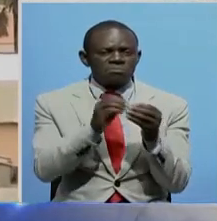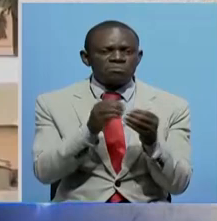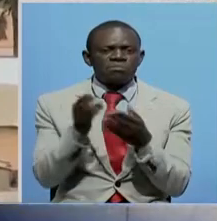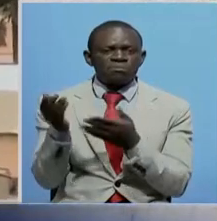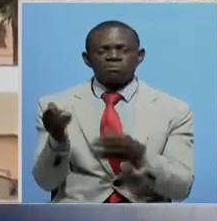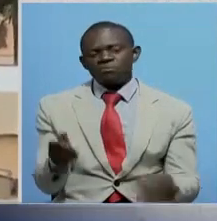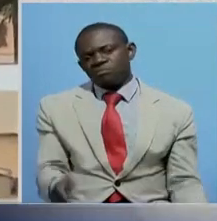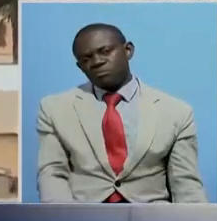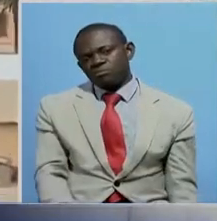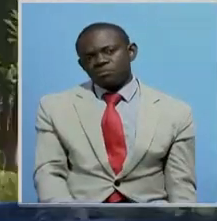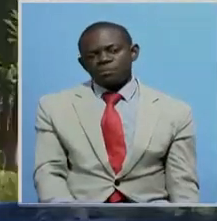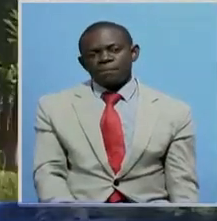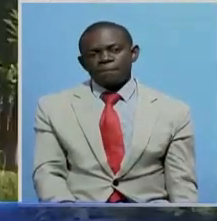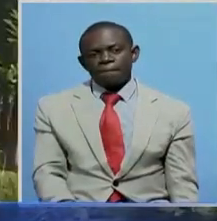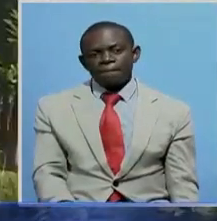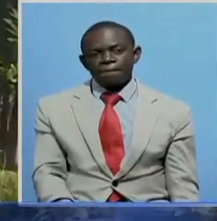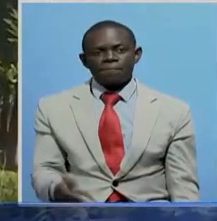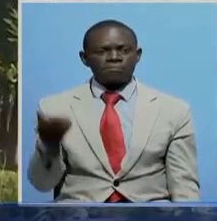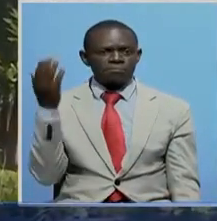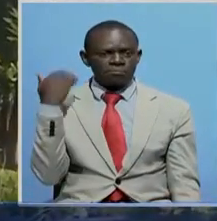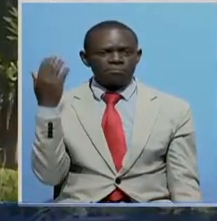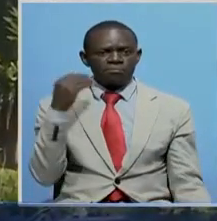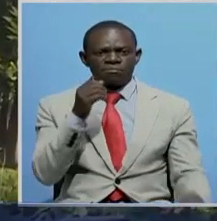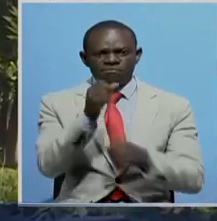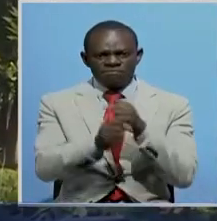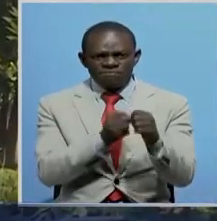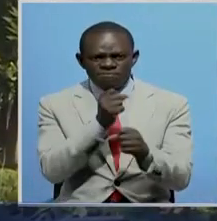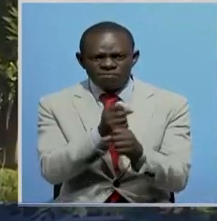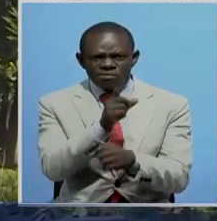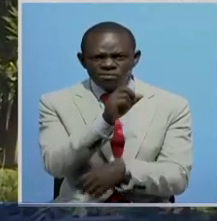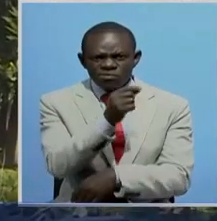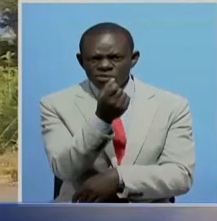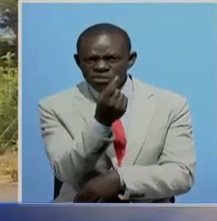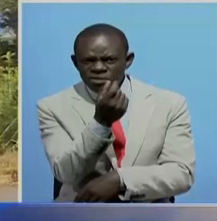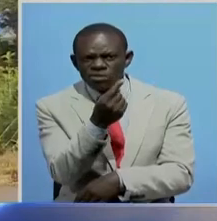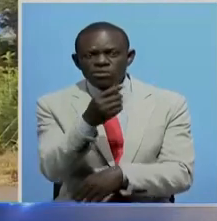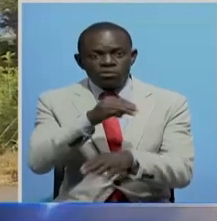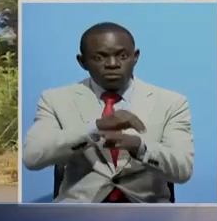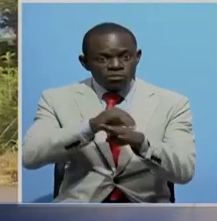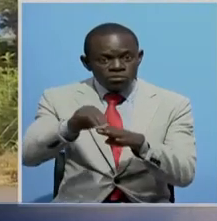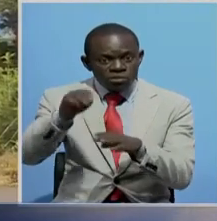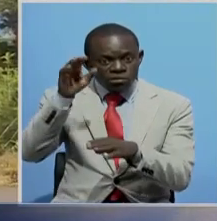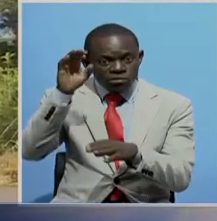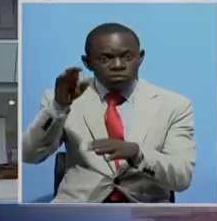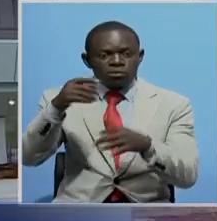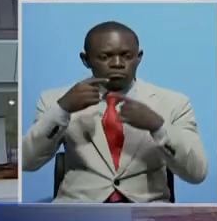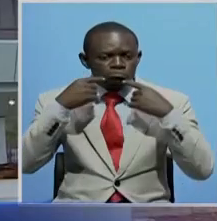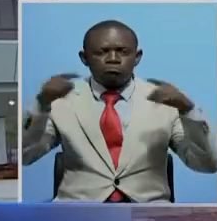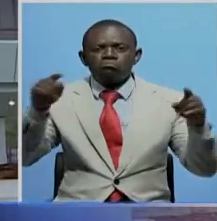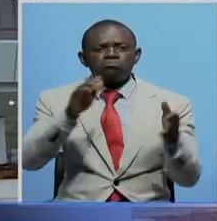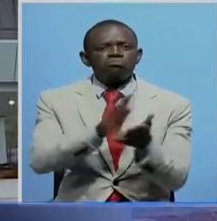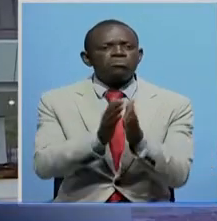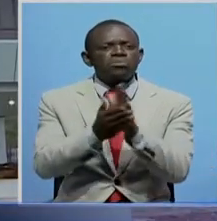Muchinga was declared a province in 2011 with Chinsali as its provincial capital. Over the years, Chinsali has